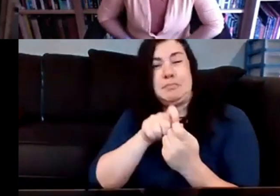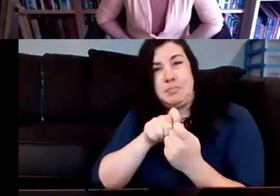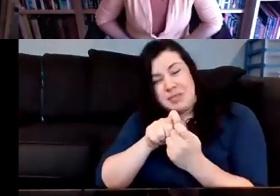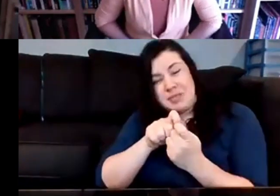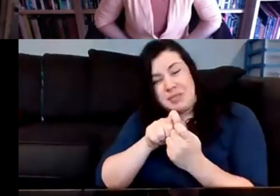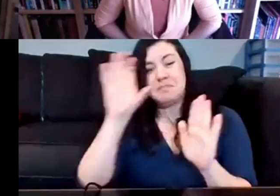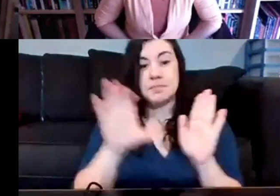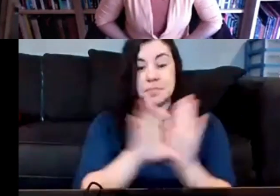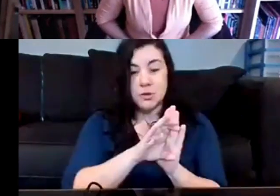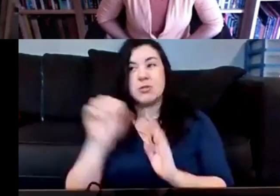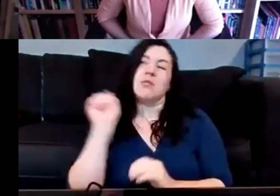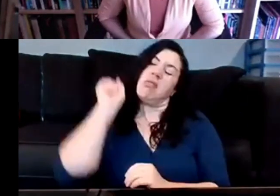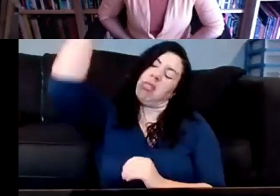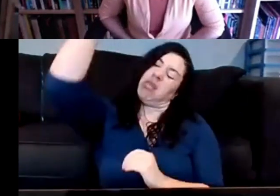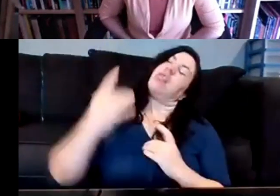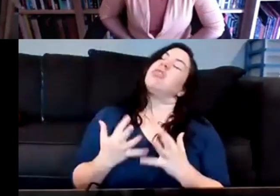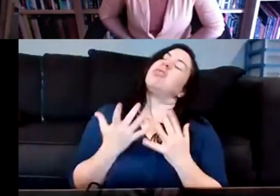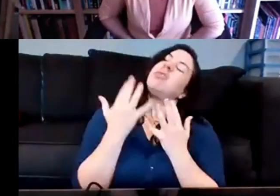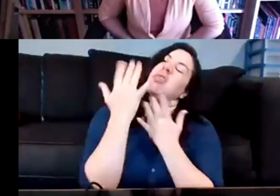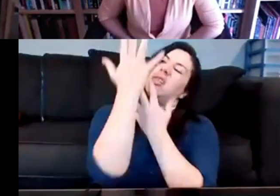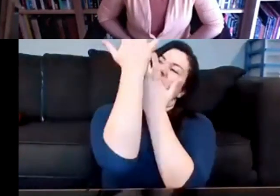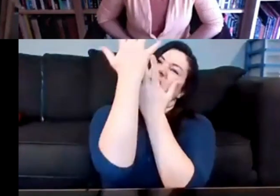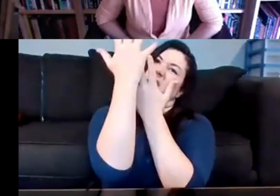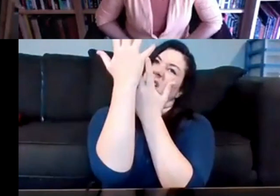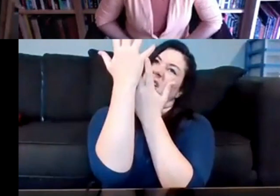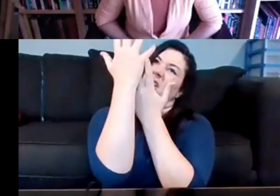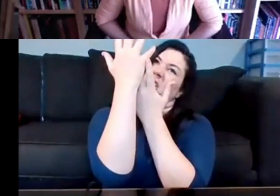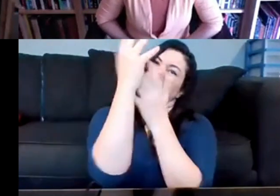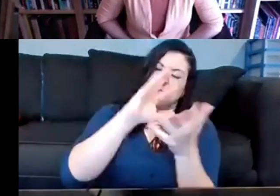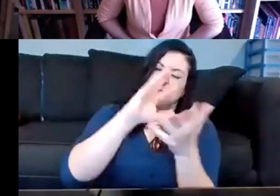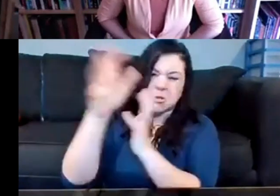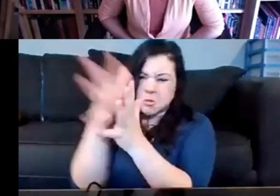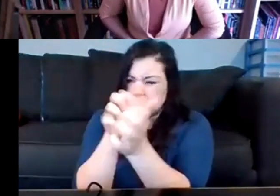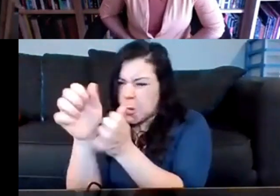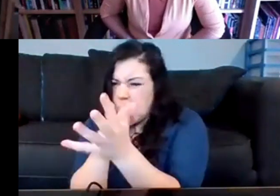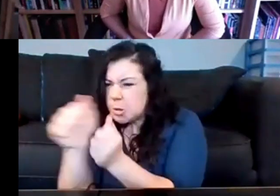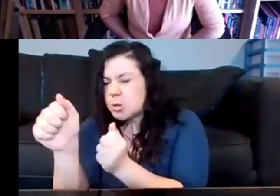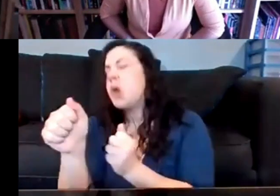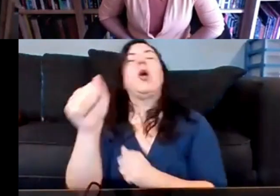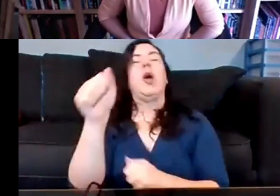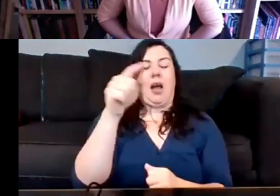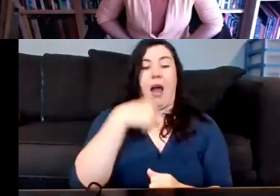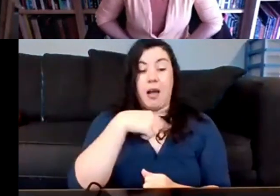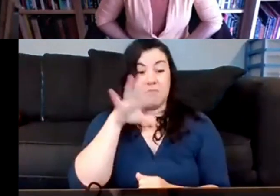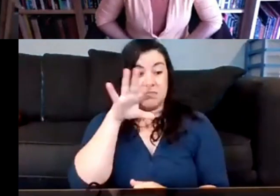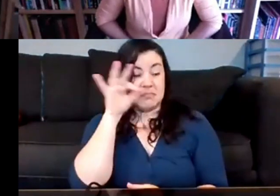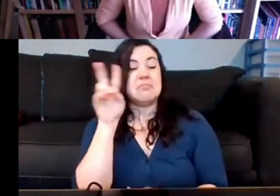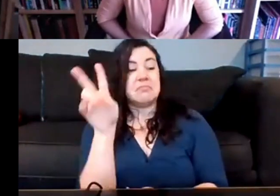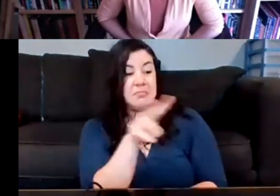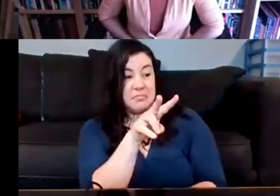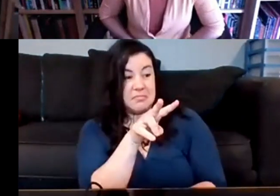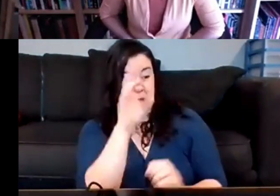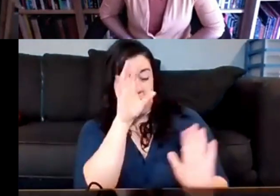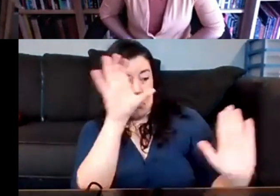lynching. And what I found is that looking at an image of a lynching is like looking